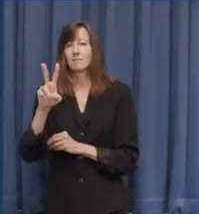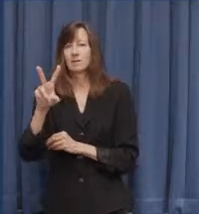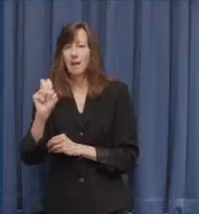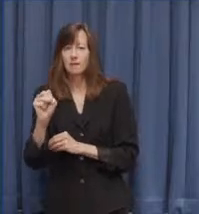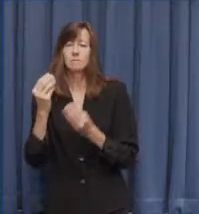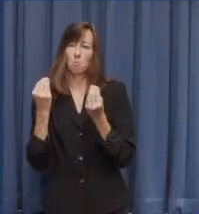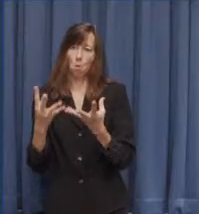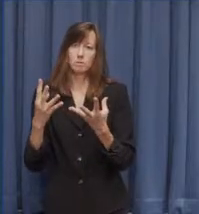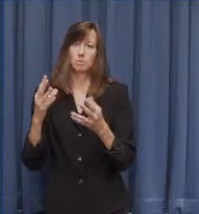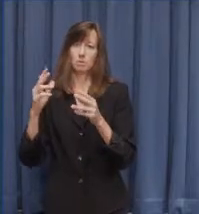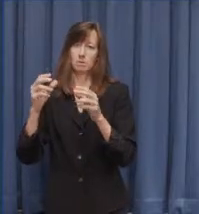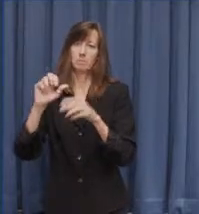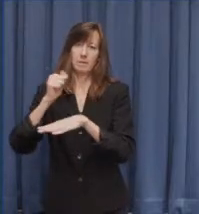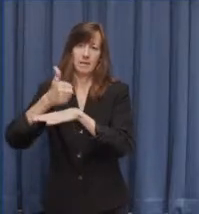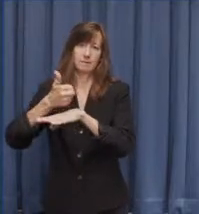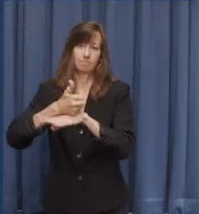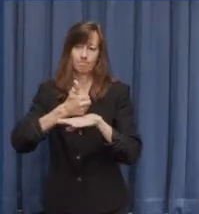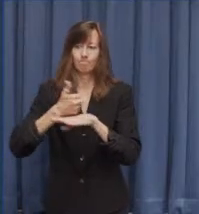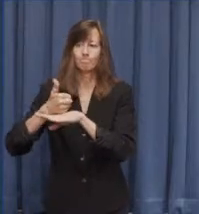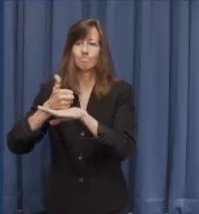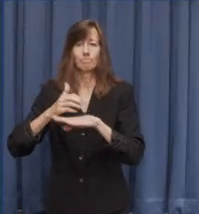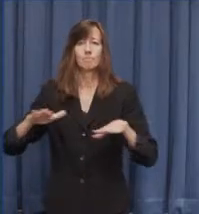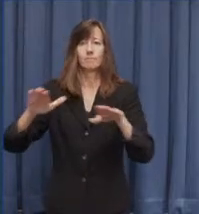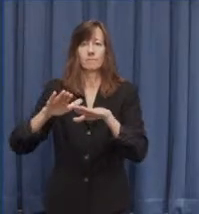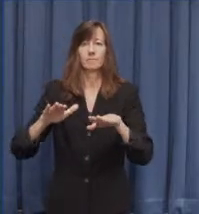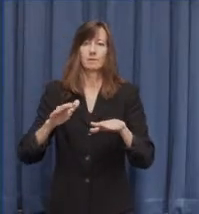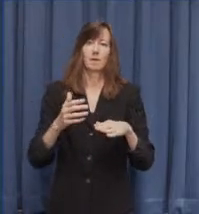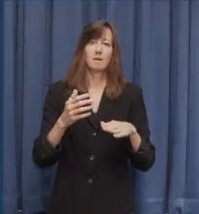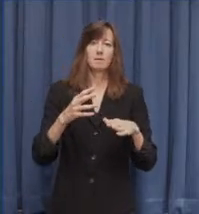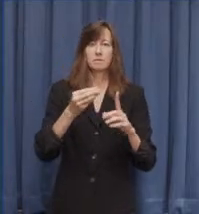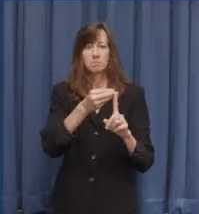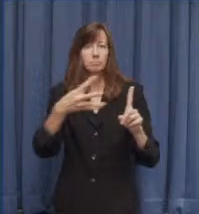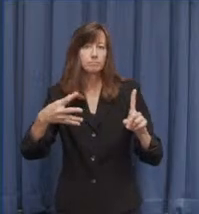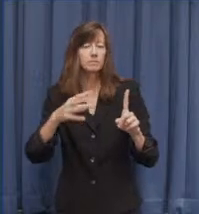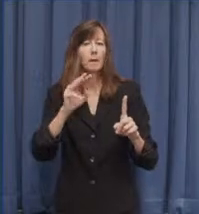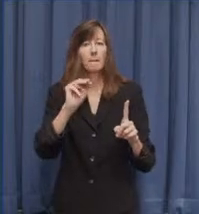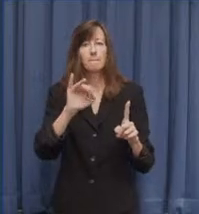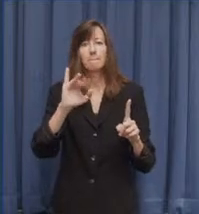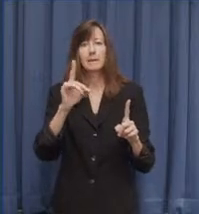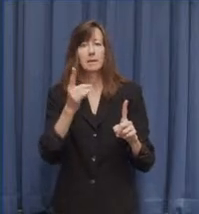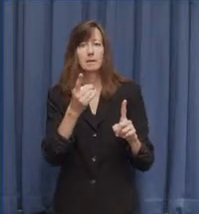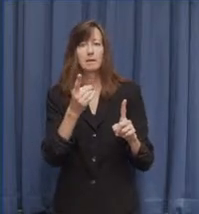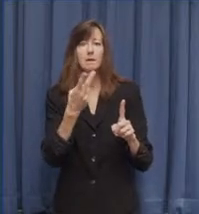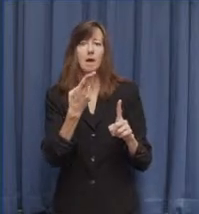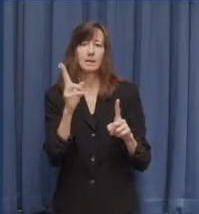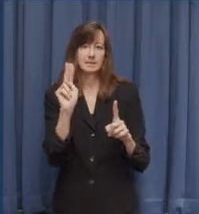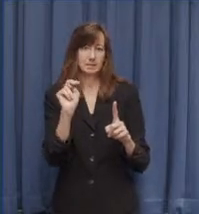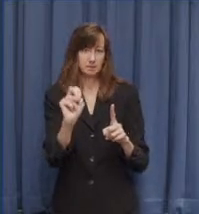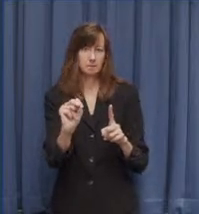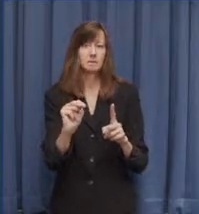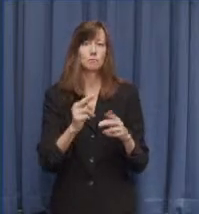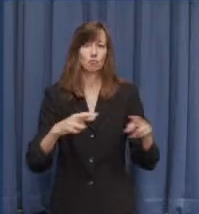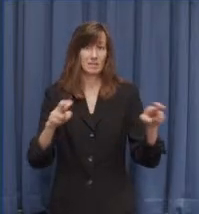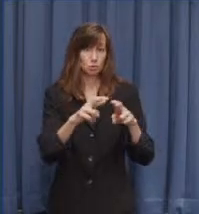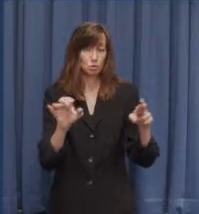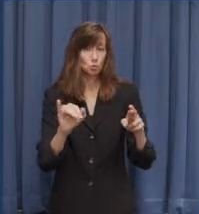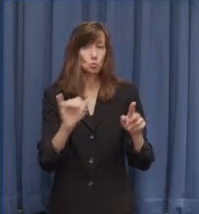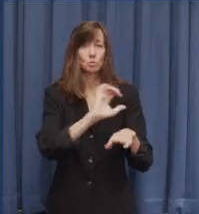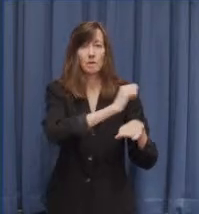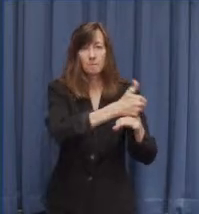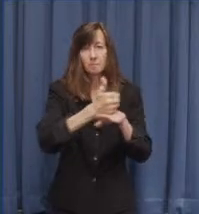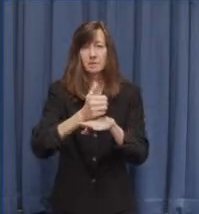in the wider Mid-Hudson region that are, as well as additional Rite Aid locations that are offering